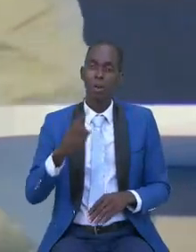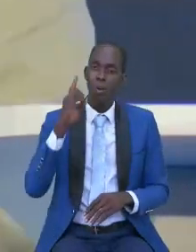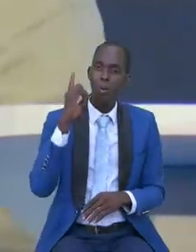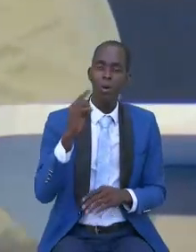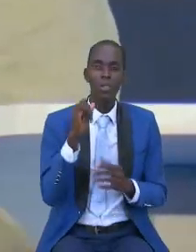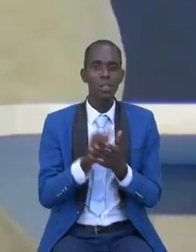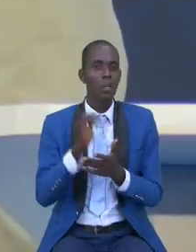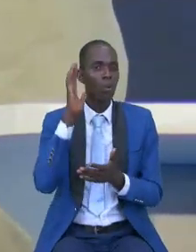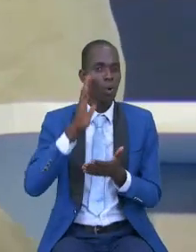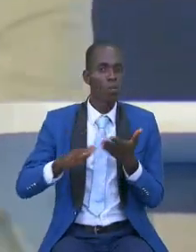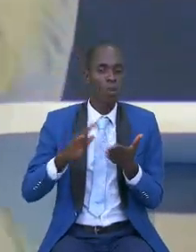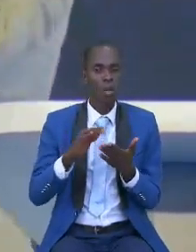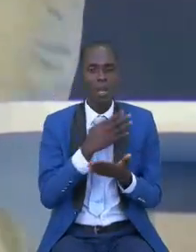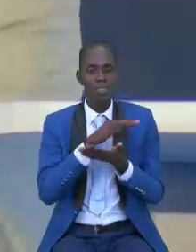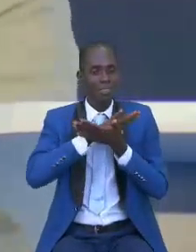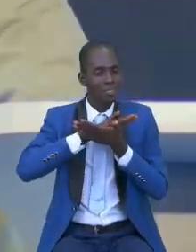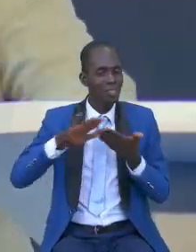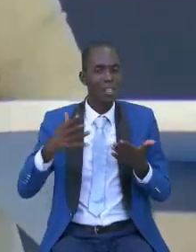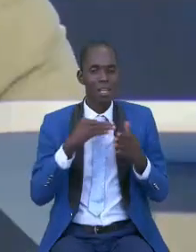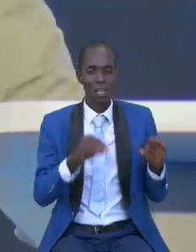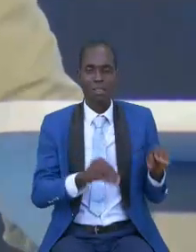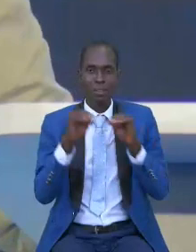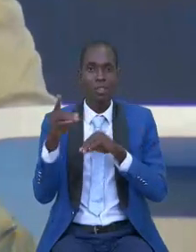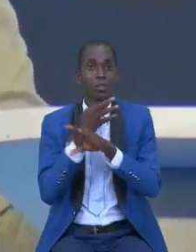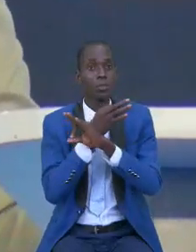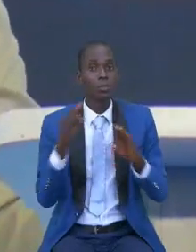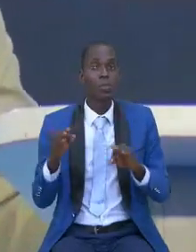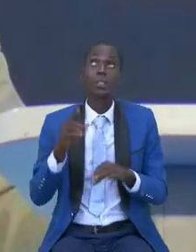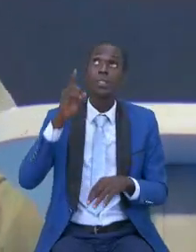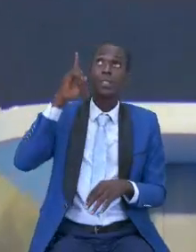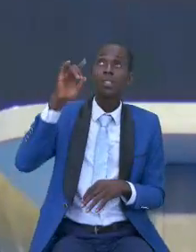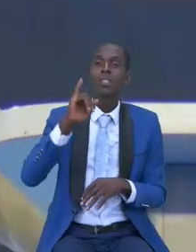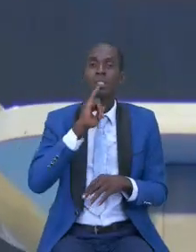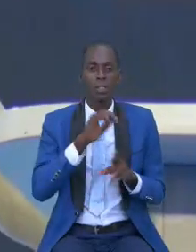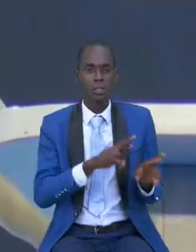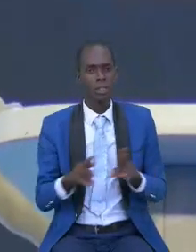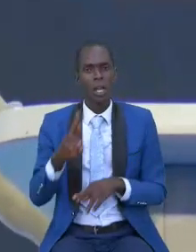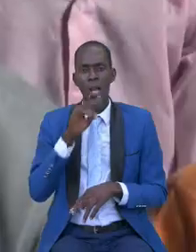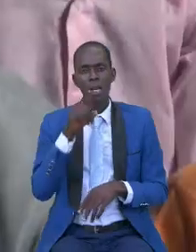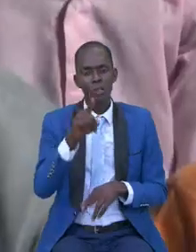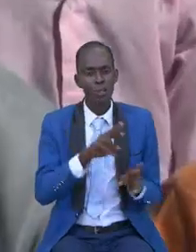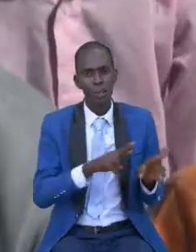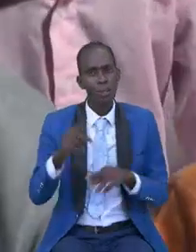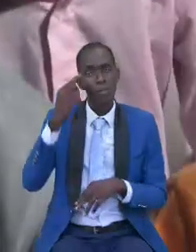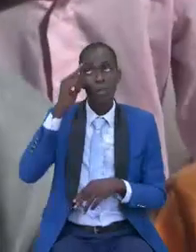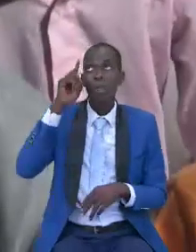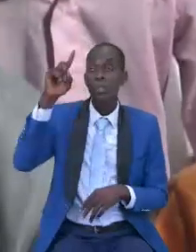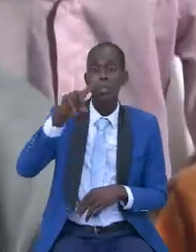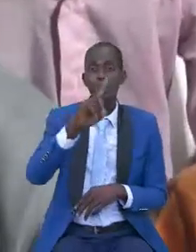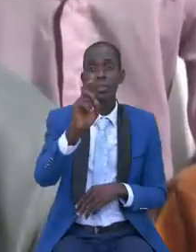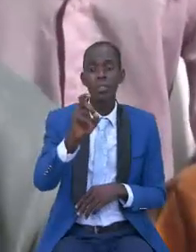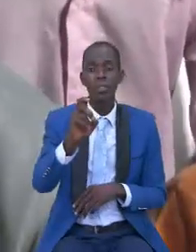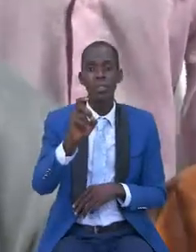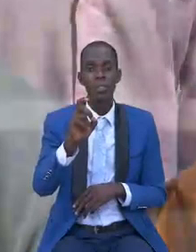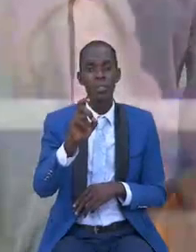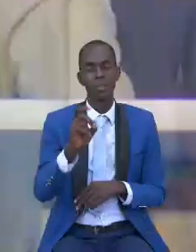will forgive and cleanse and set you free. He is ready. Are you ready for him? He